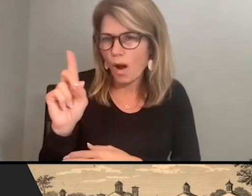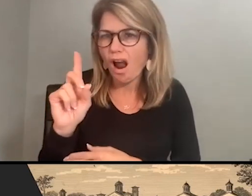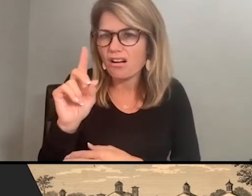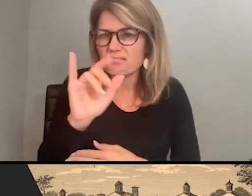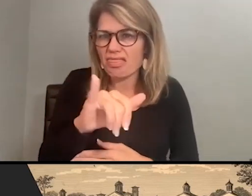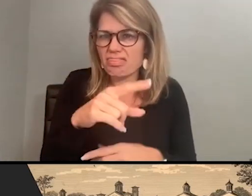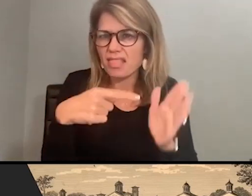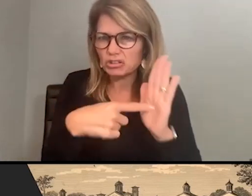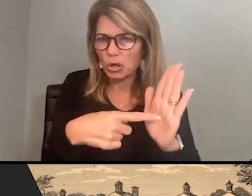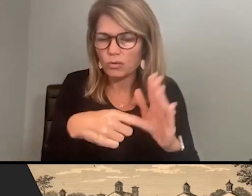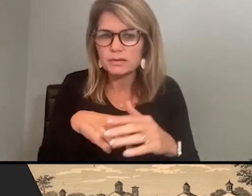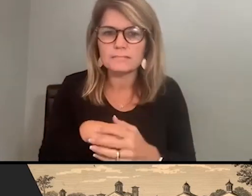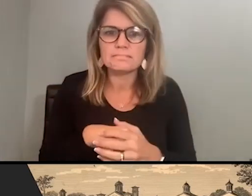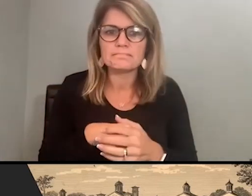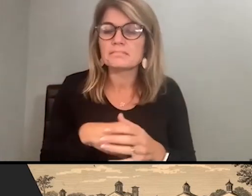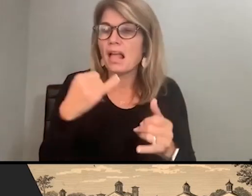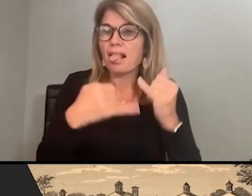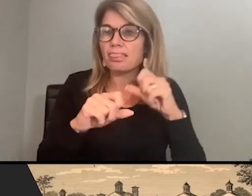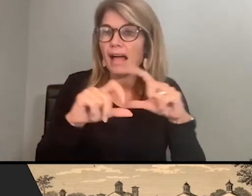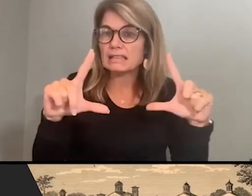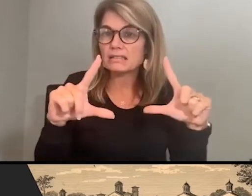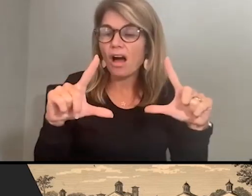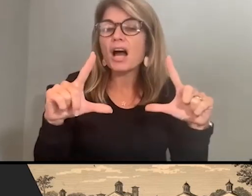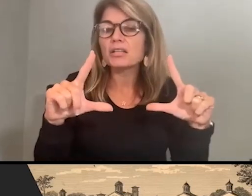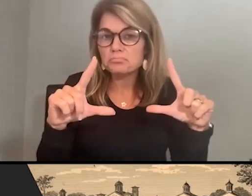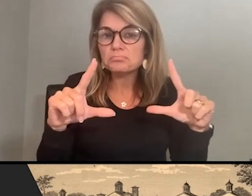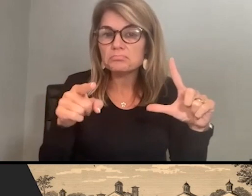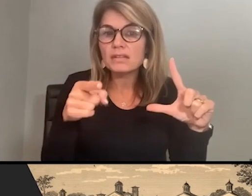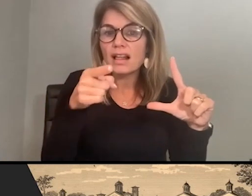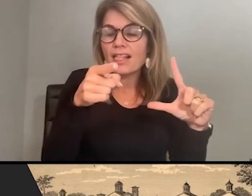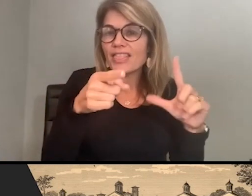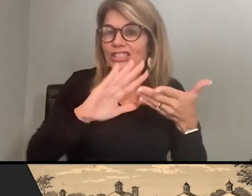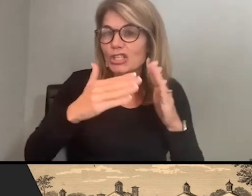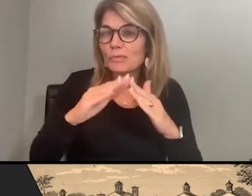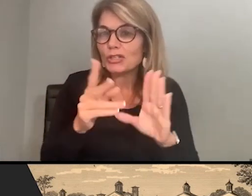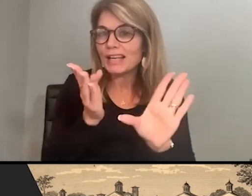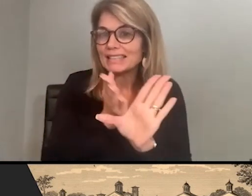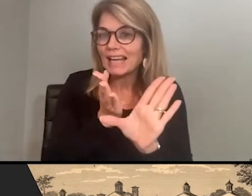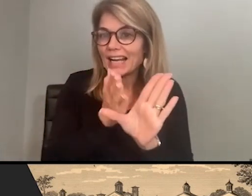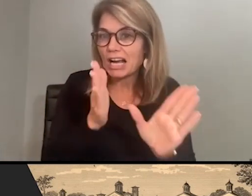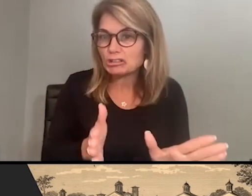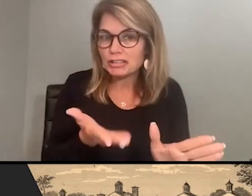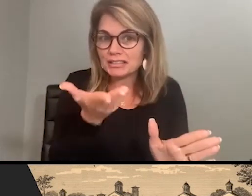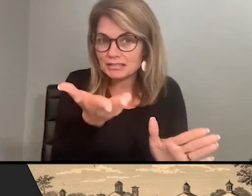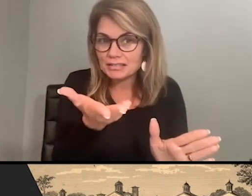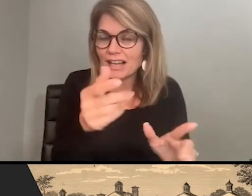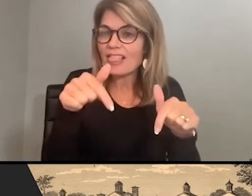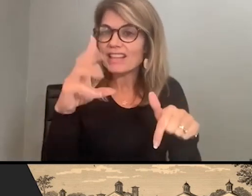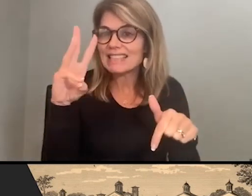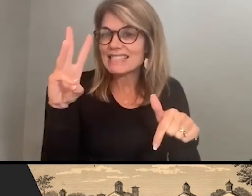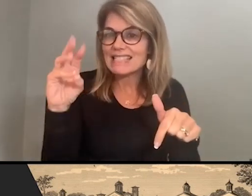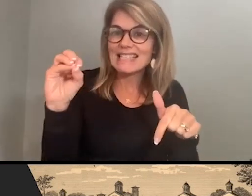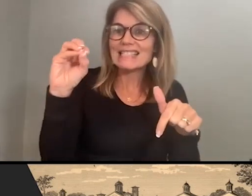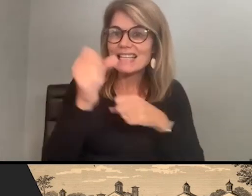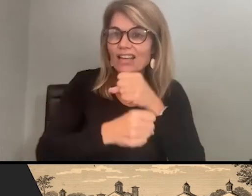And this is my final slide. I would be remiss as a community psychiatrist if I didn't call attention to the fact that this is the 60th year anniversary of